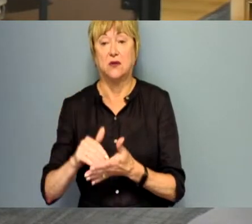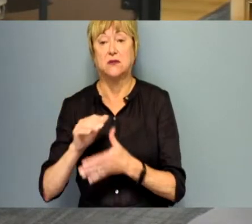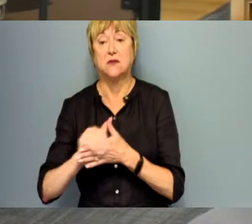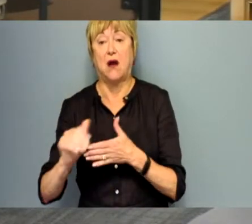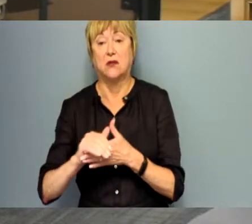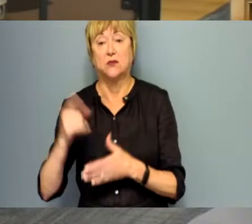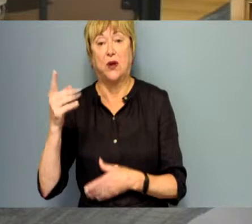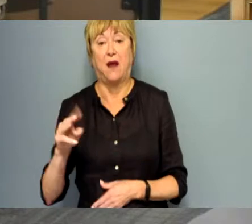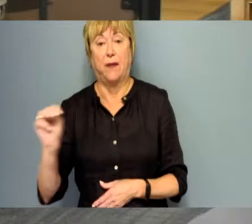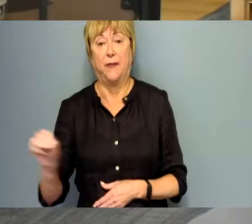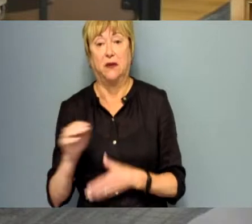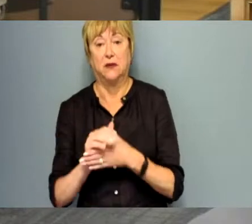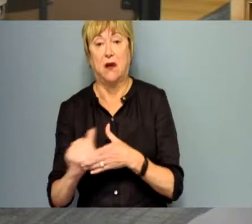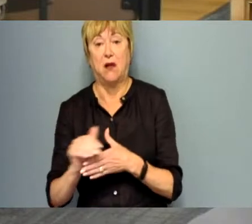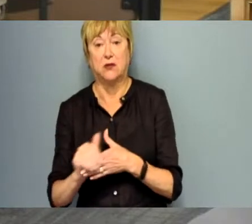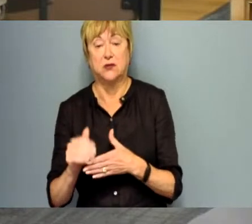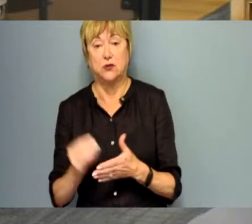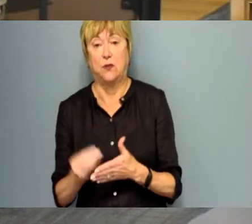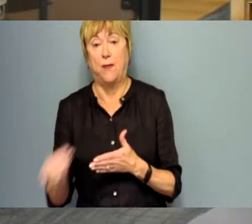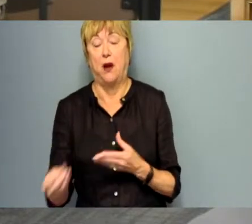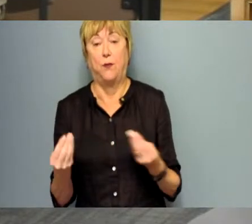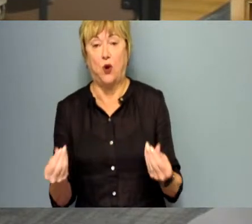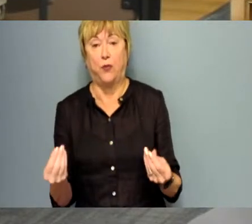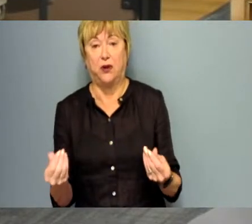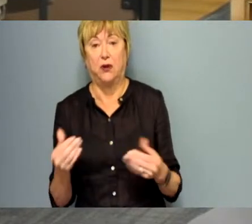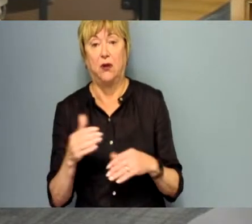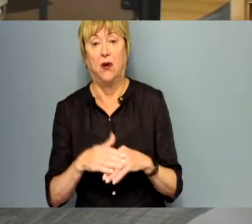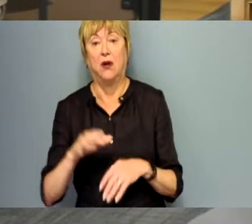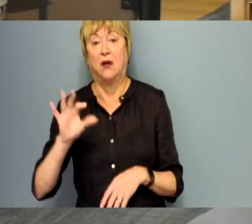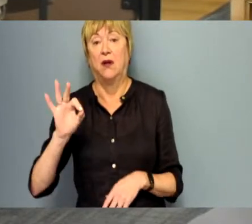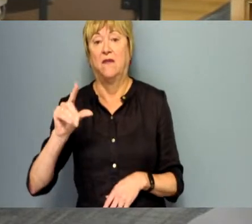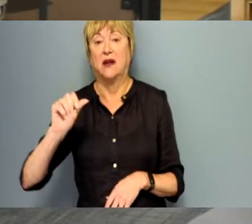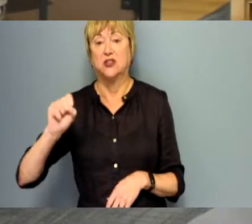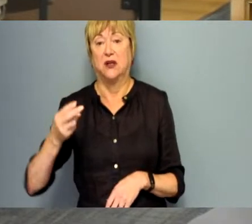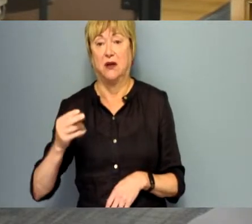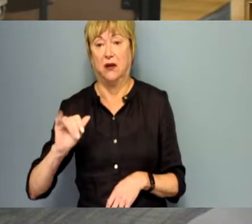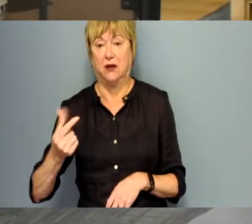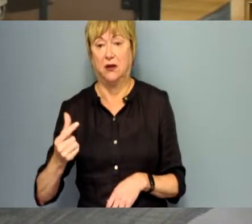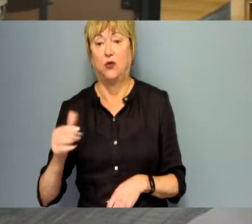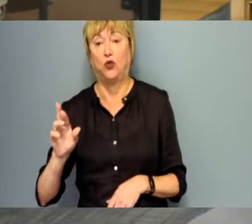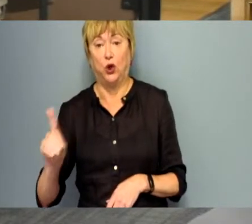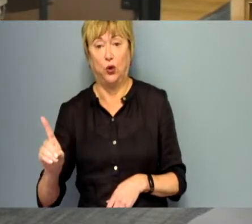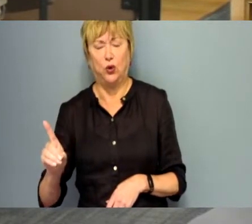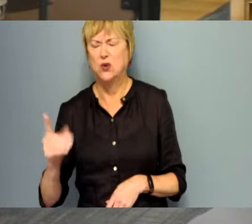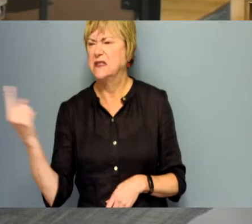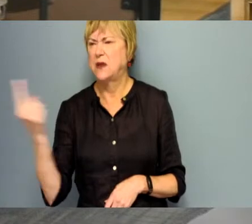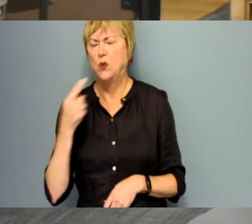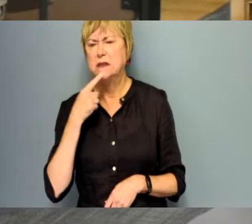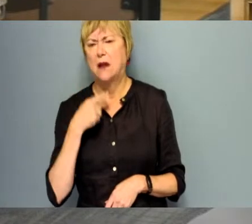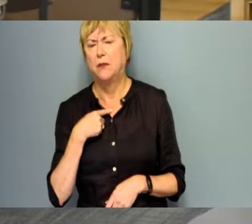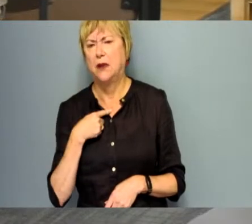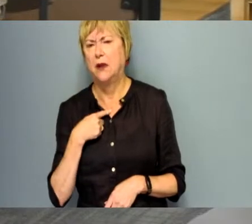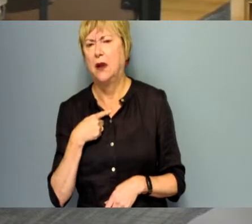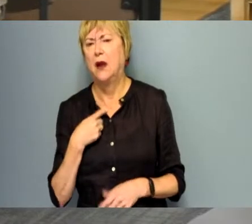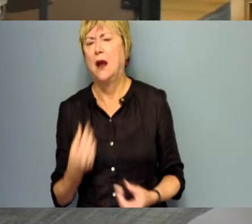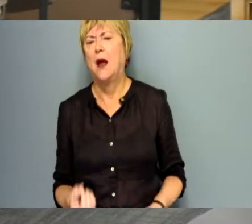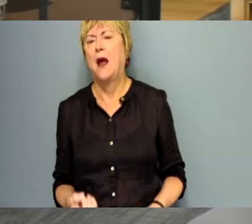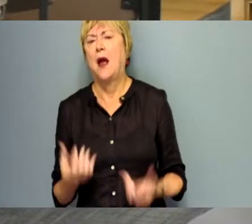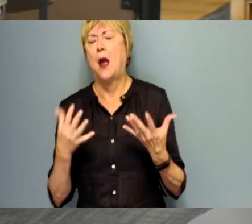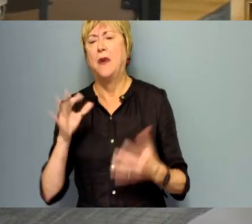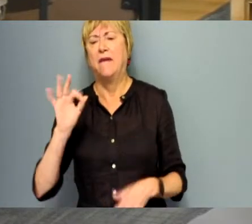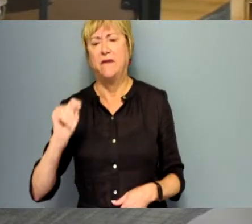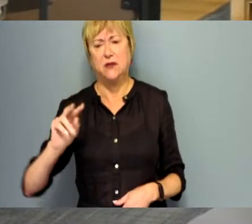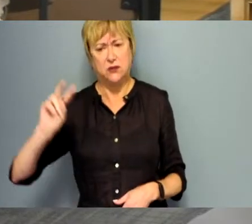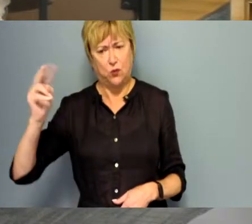$500,000, to purchase a property on Flushing Road. Could you tell me, or someone, how many square feet do we get?